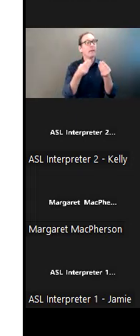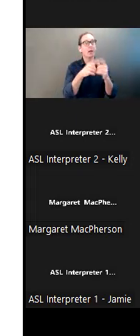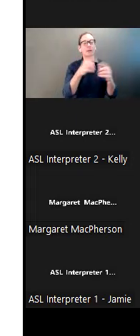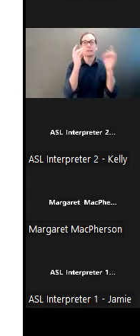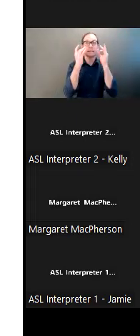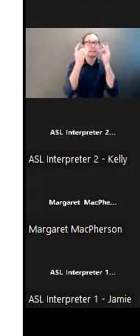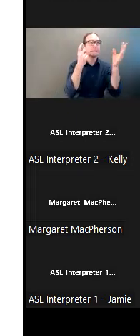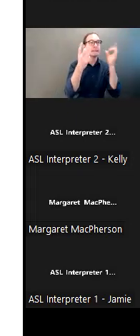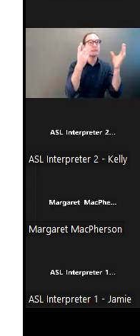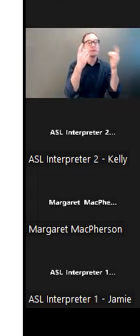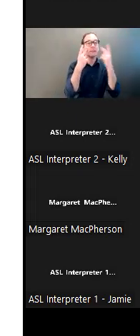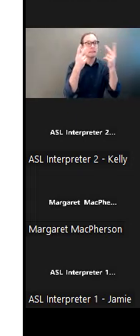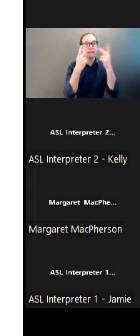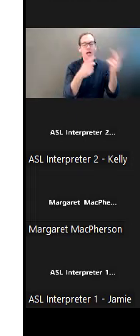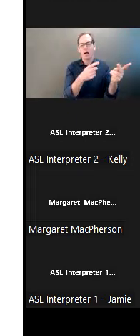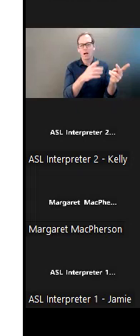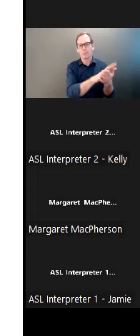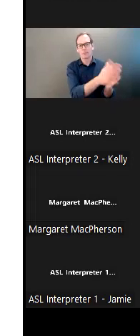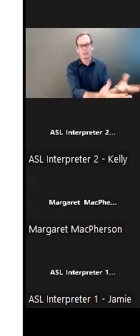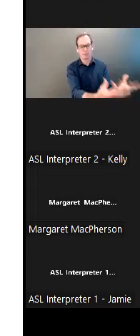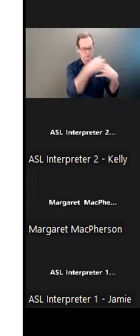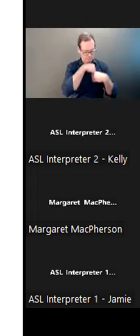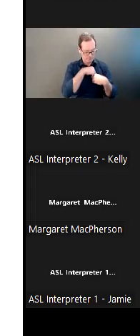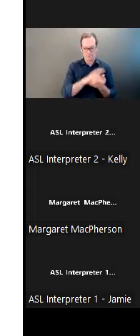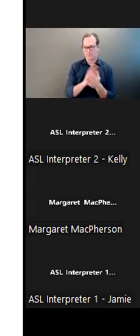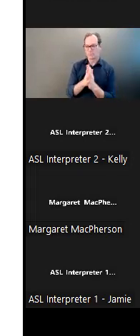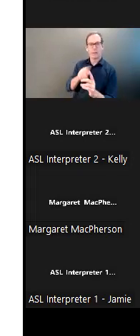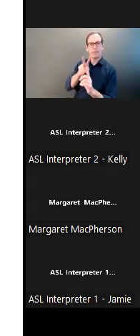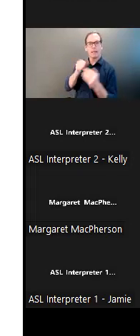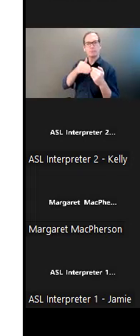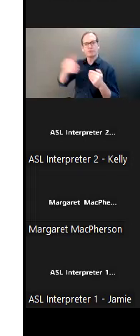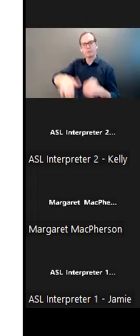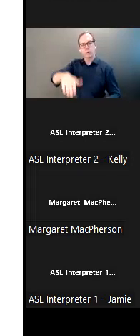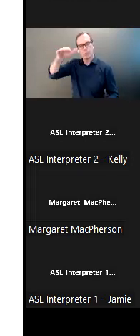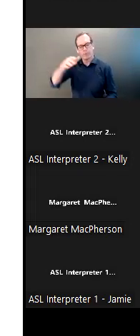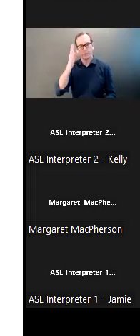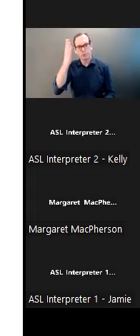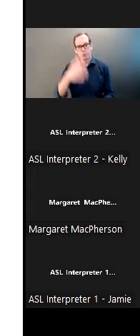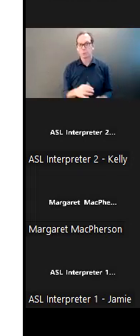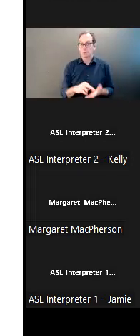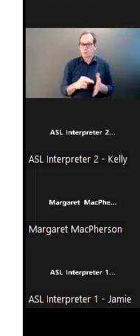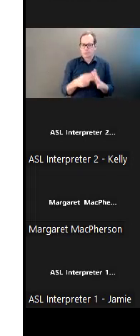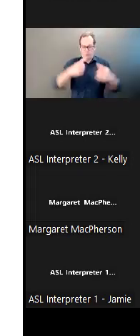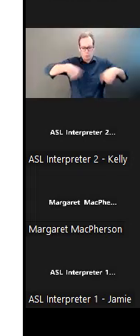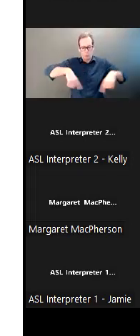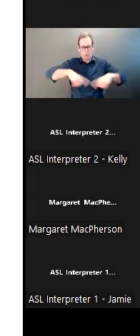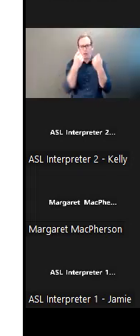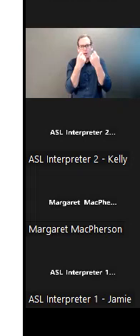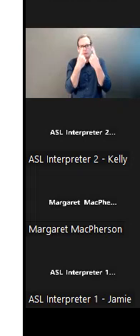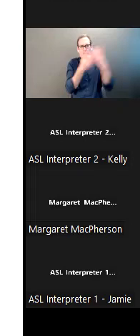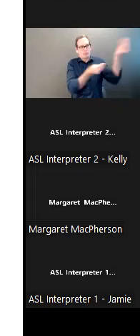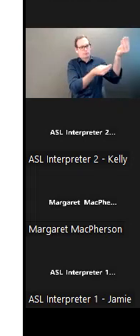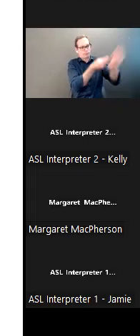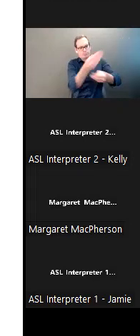experience violence. So we have to sort of understand those intergenerational patterns of violence. And of course,